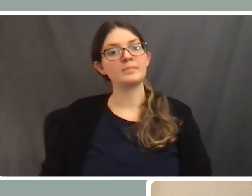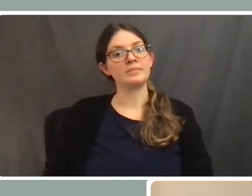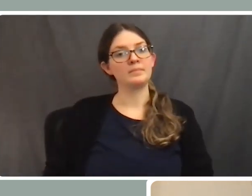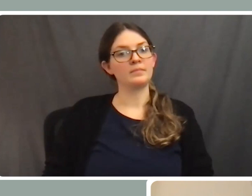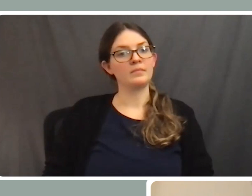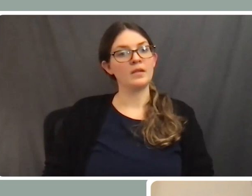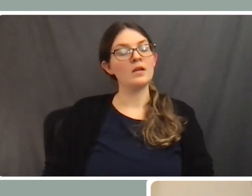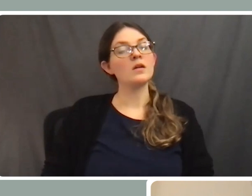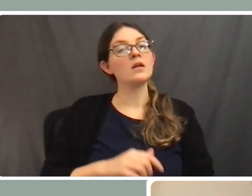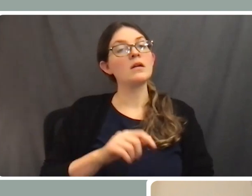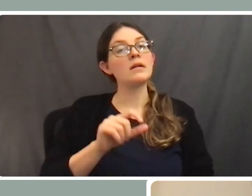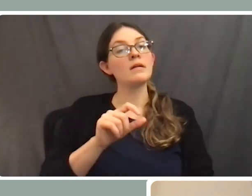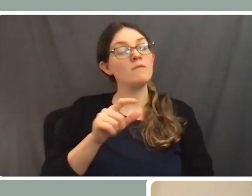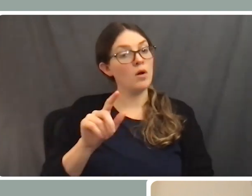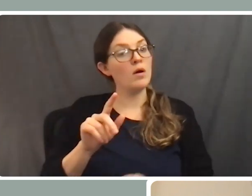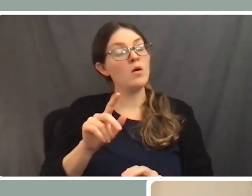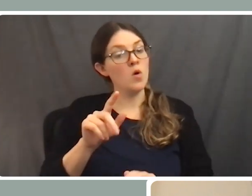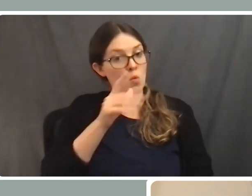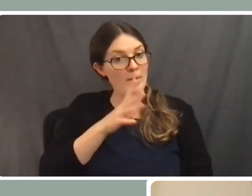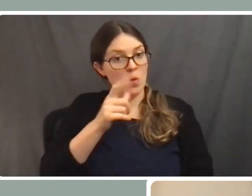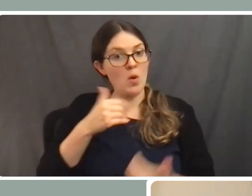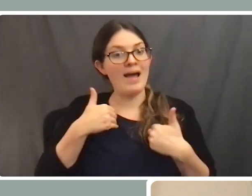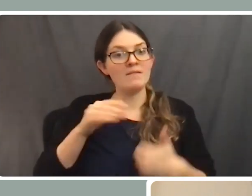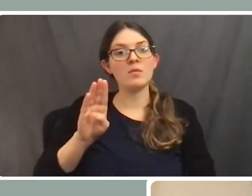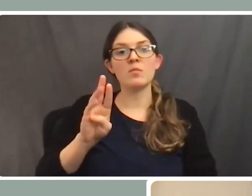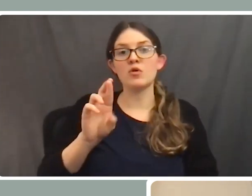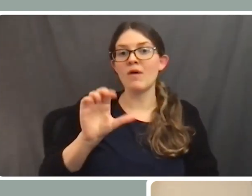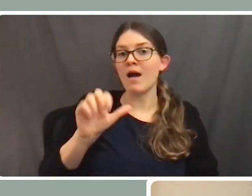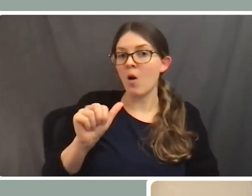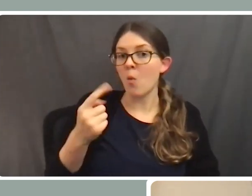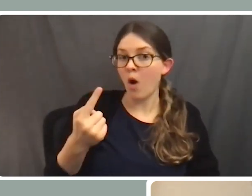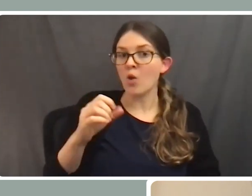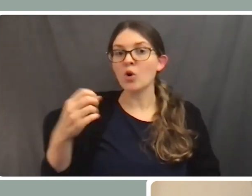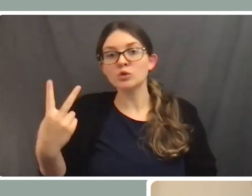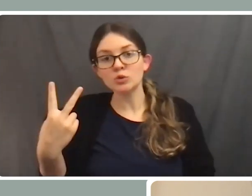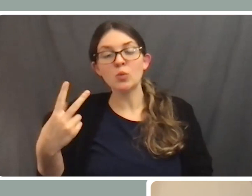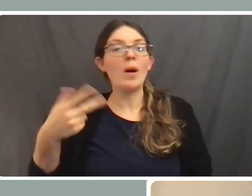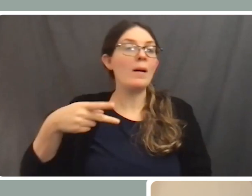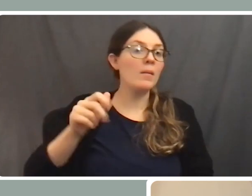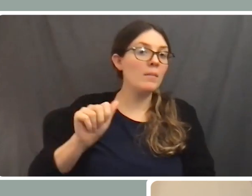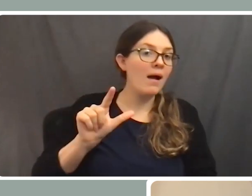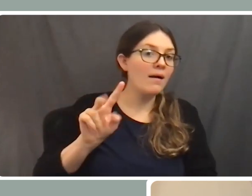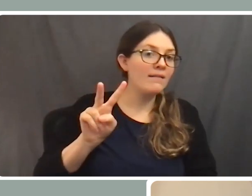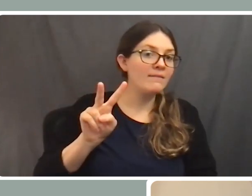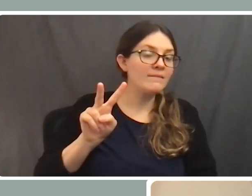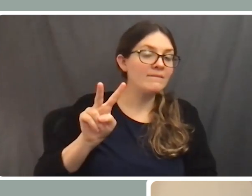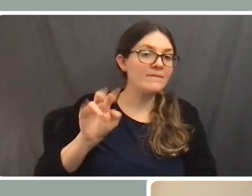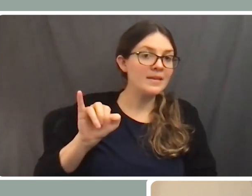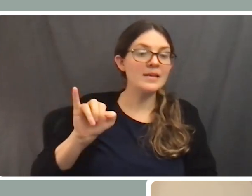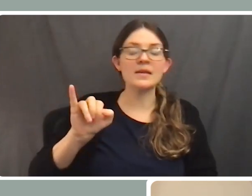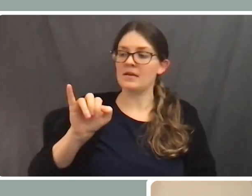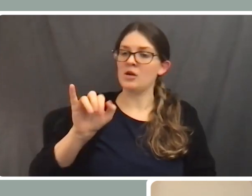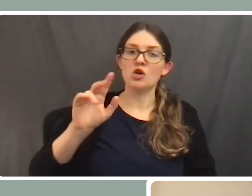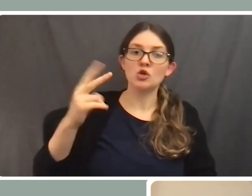with mammogram is women who have BRCA1 or 2. Or certain other mutations like PALB2 mutations that would